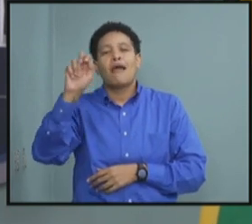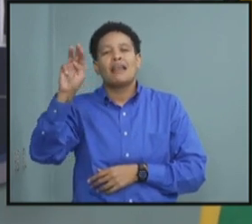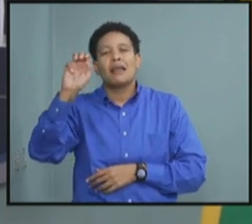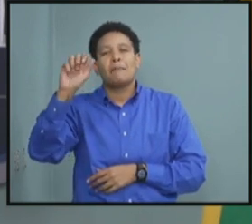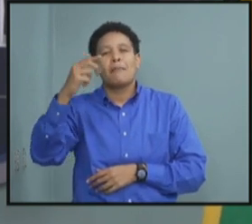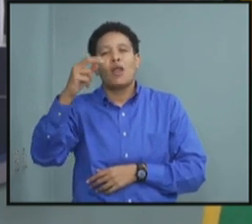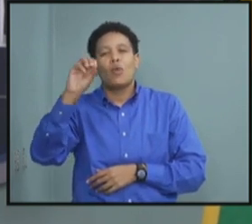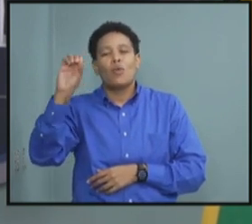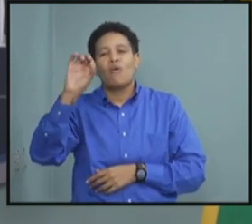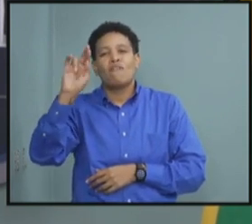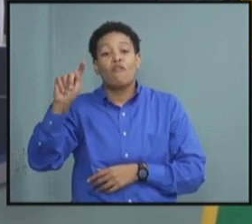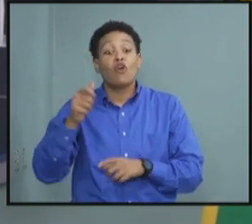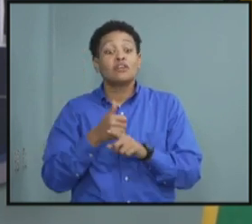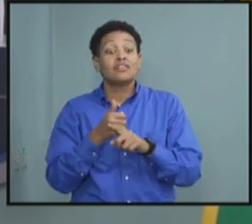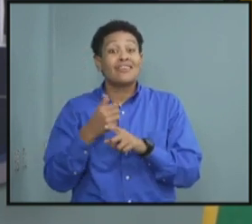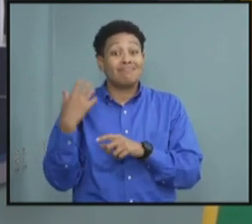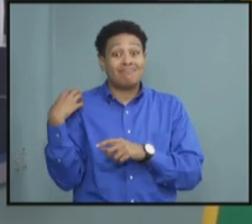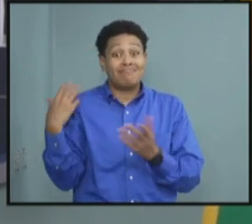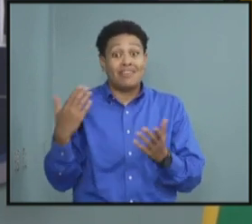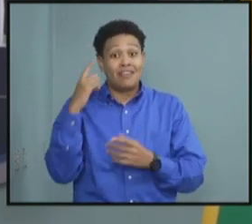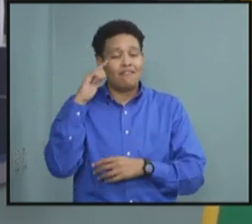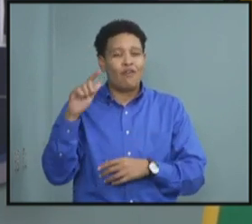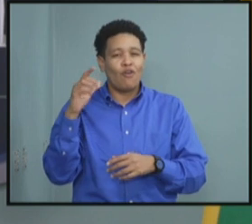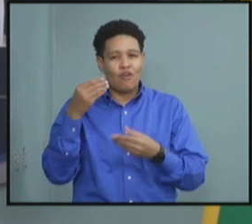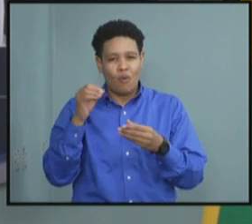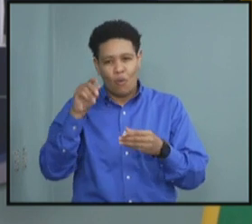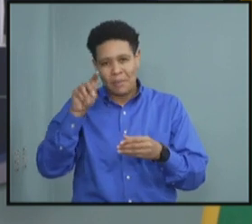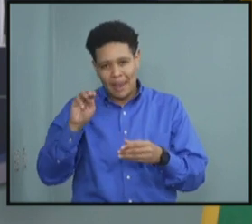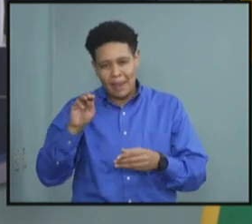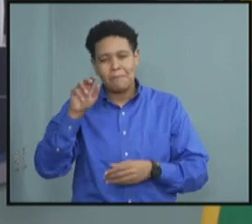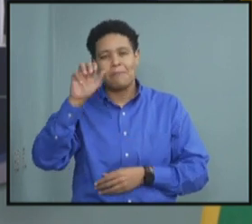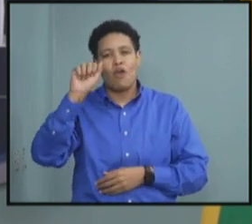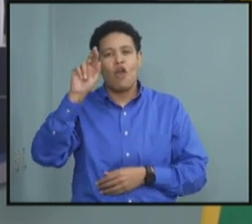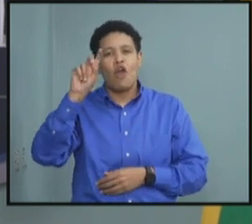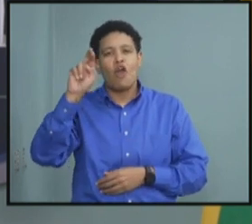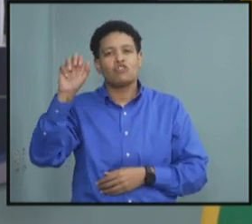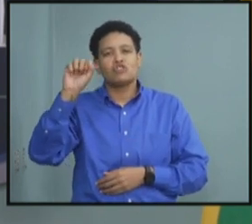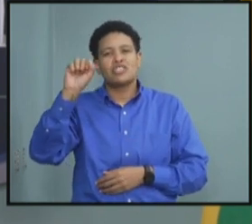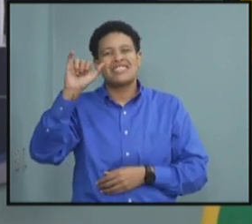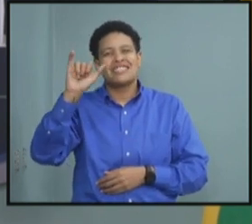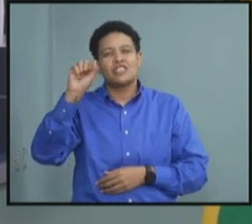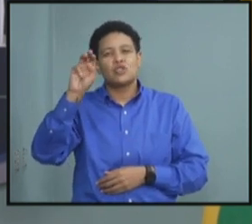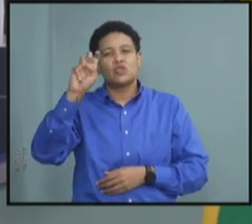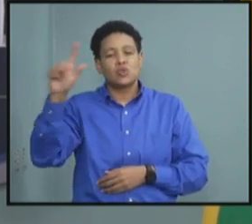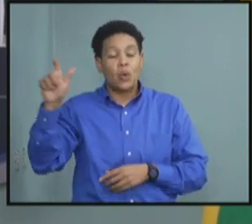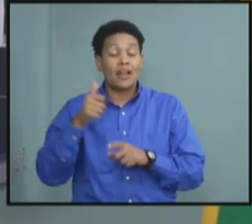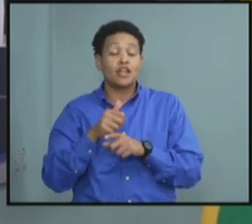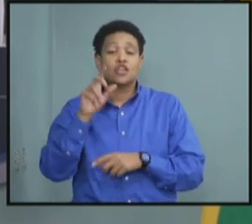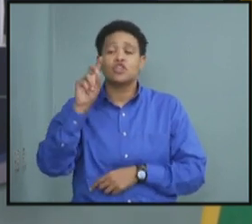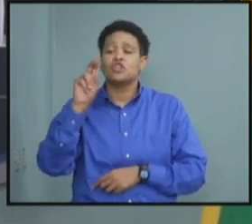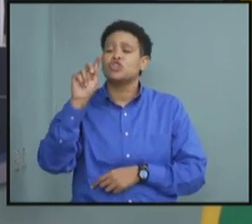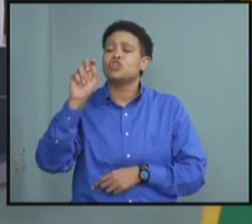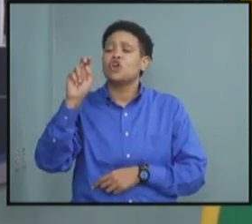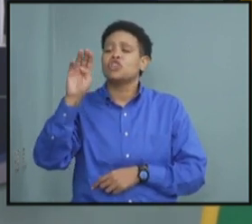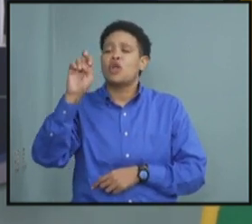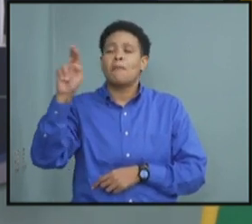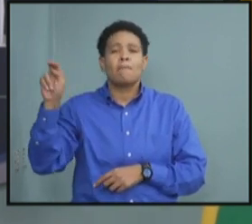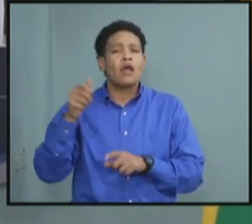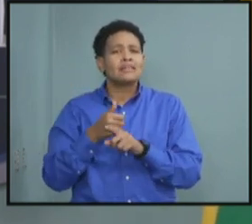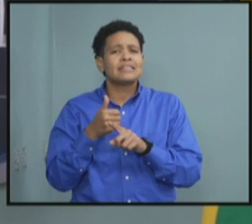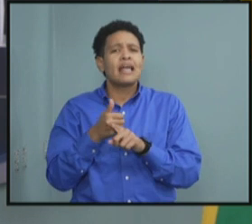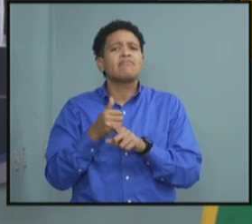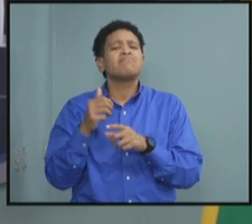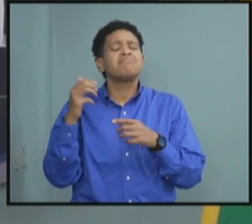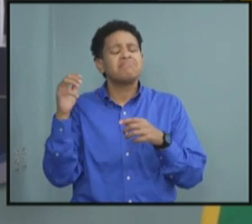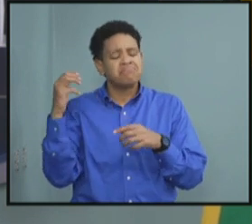Office of the Prime Minister, Audrey Sewell, Mr. Dunstan Bryan, the Permanent Secretary in the Ministry of Health and Wellness, and the Chief Medical